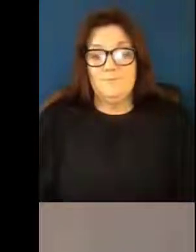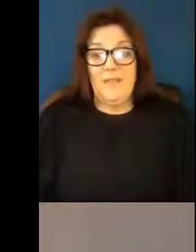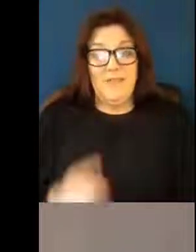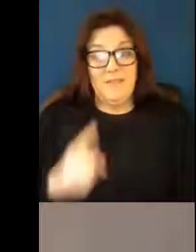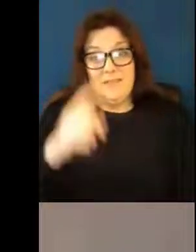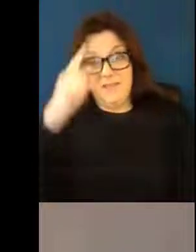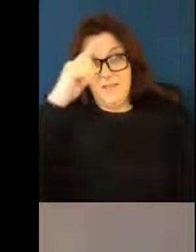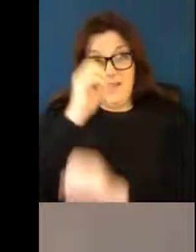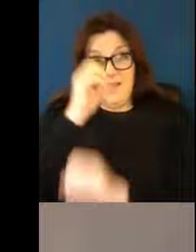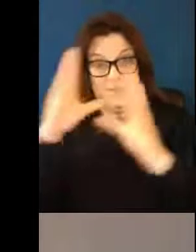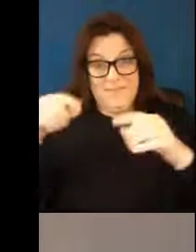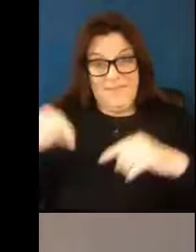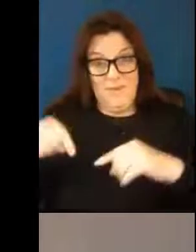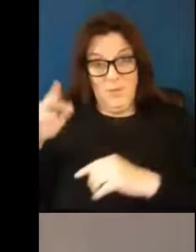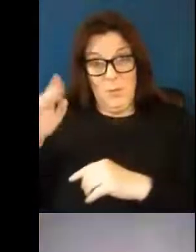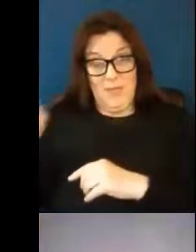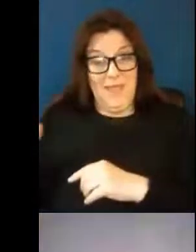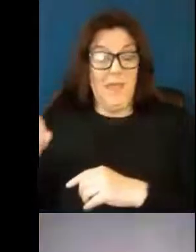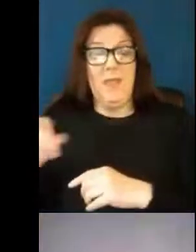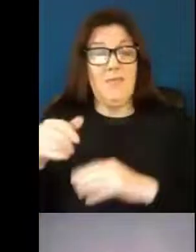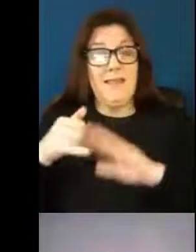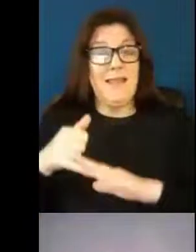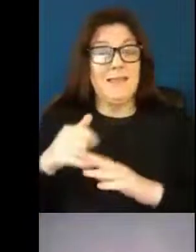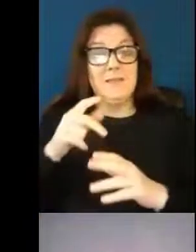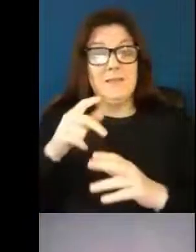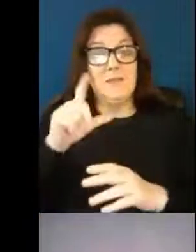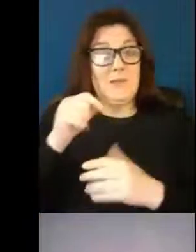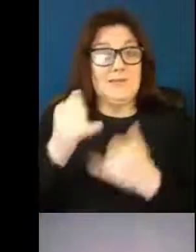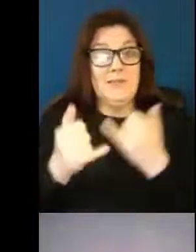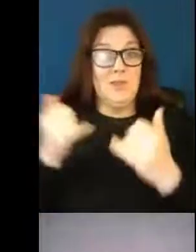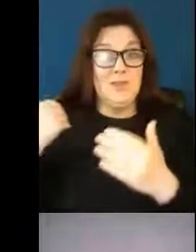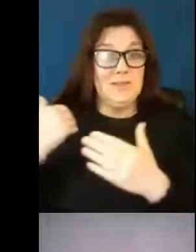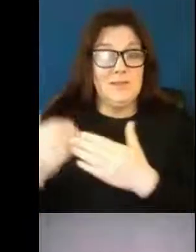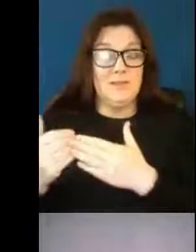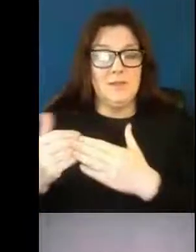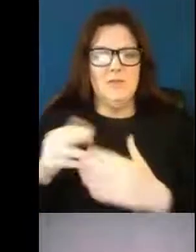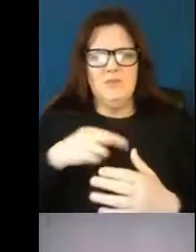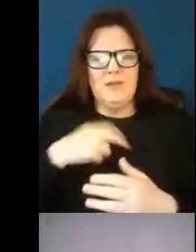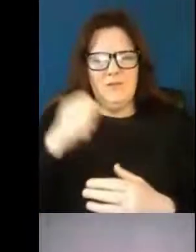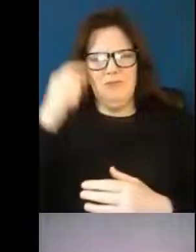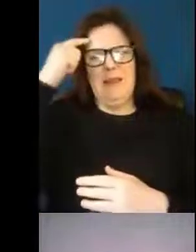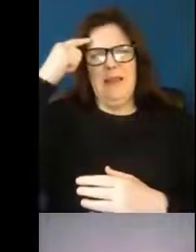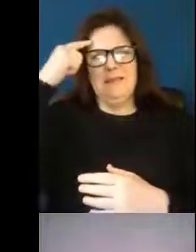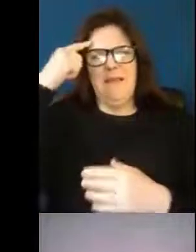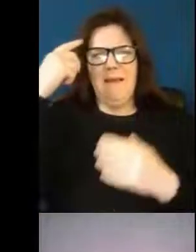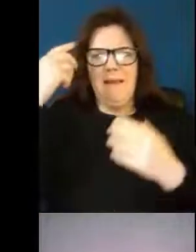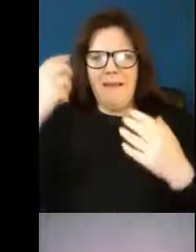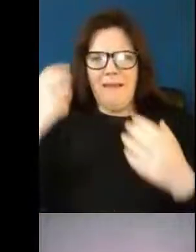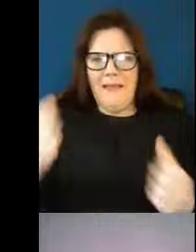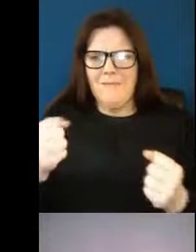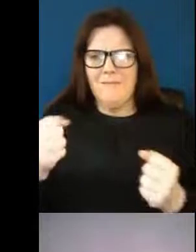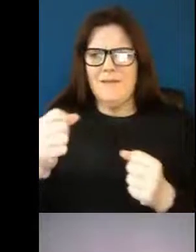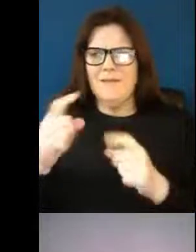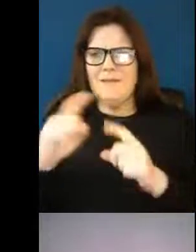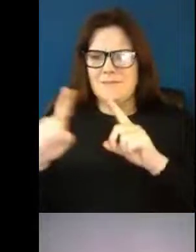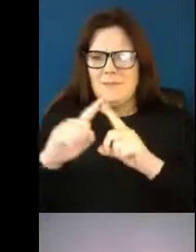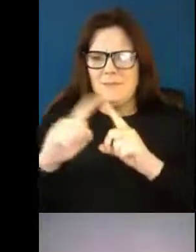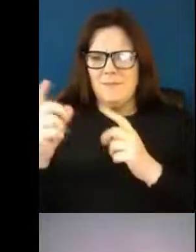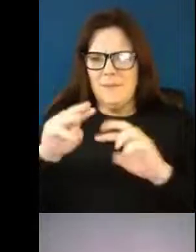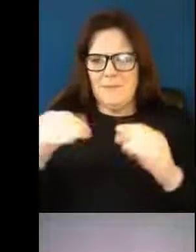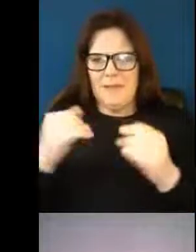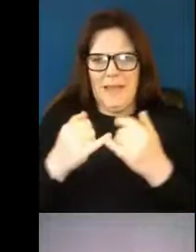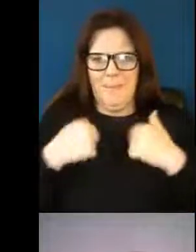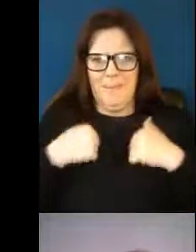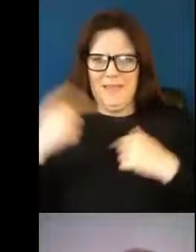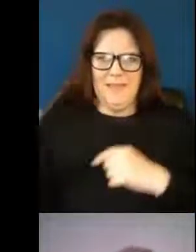United Kingdom, as I mentioned, perhaps over the last 20 years, where there was a realization that having guest speakers like myself